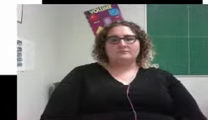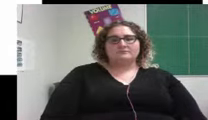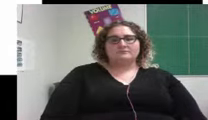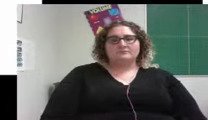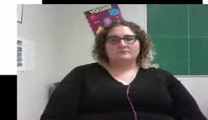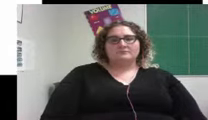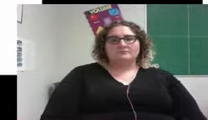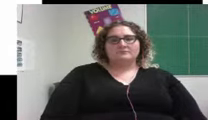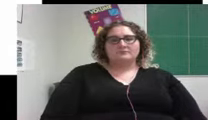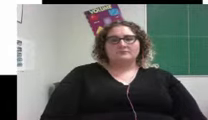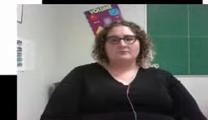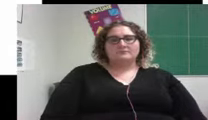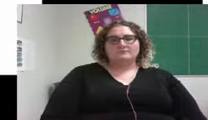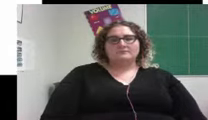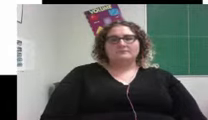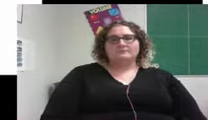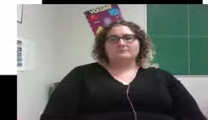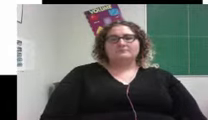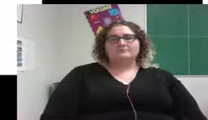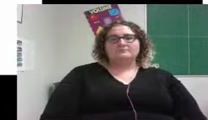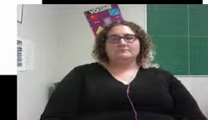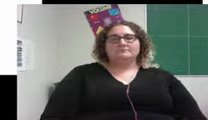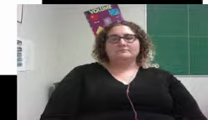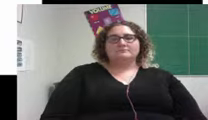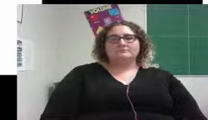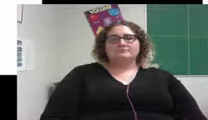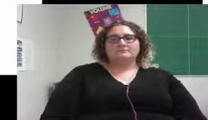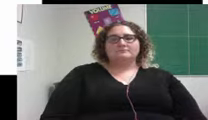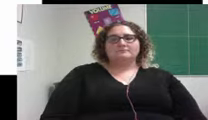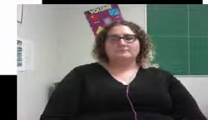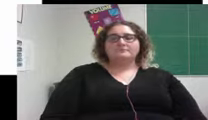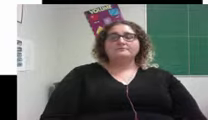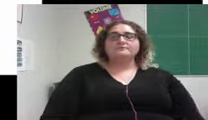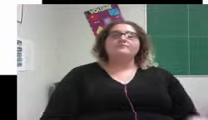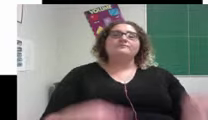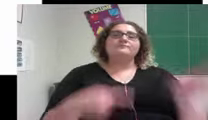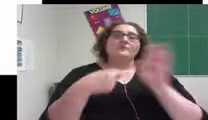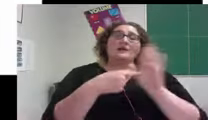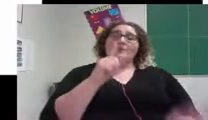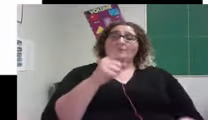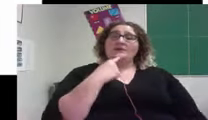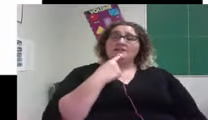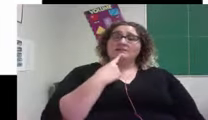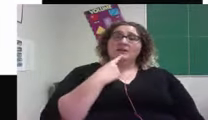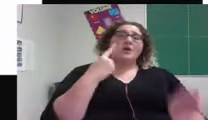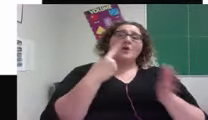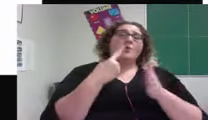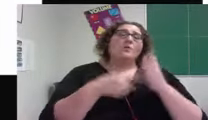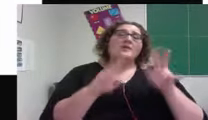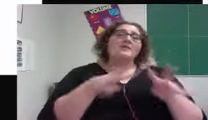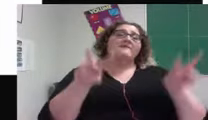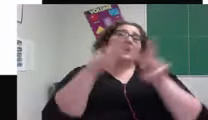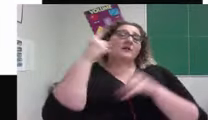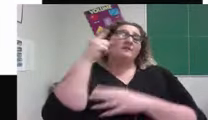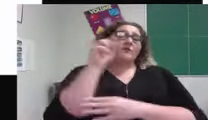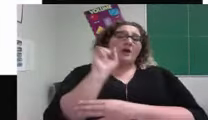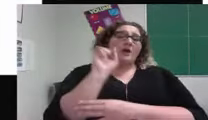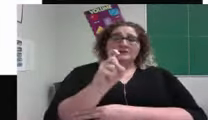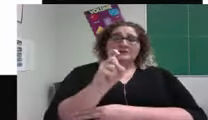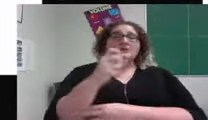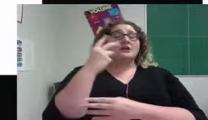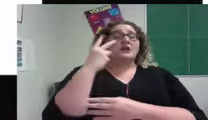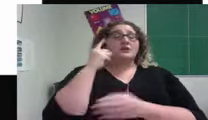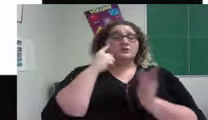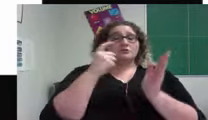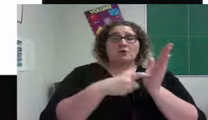Example 1, it says, what is the value of x? Now notice here we have vertical angles, and since we have vertical angles, I know that this angle is congruent to this angle.